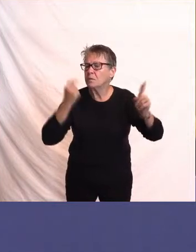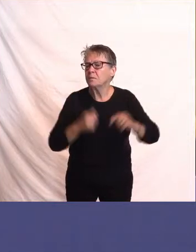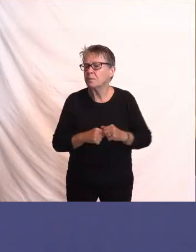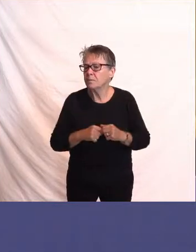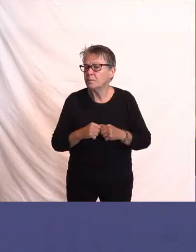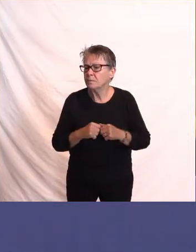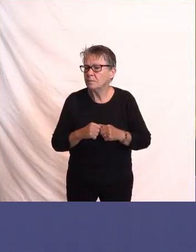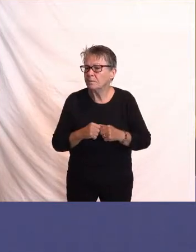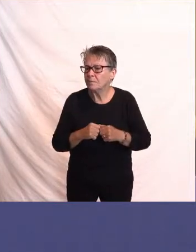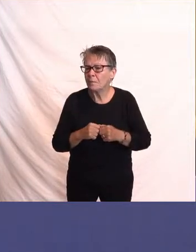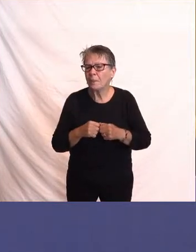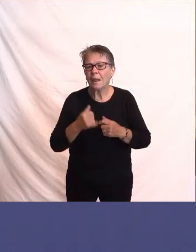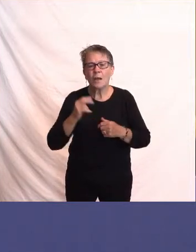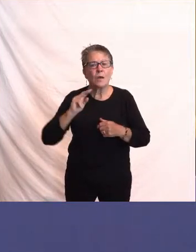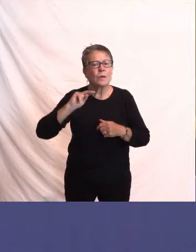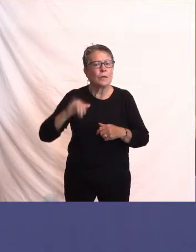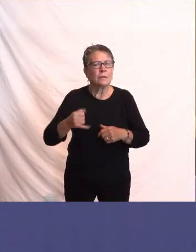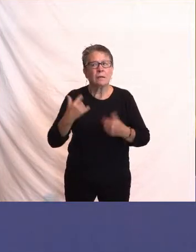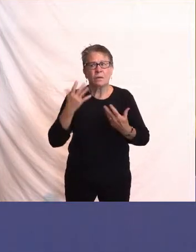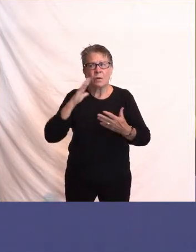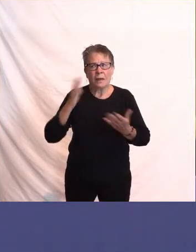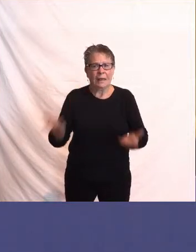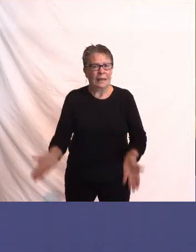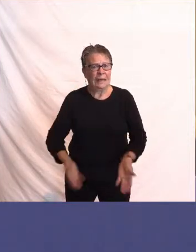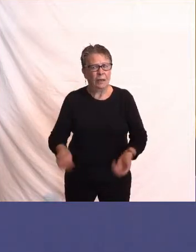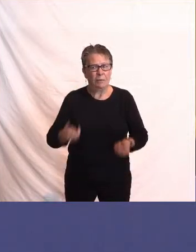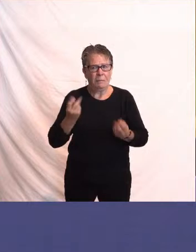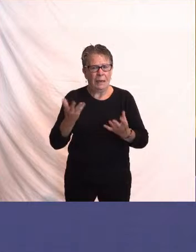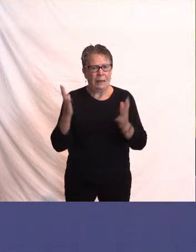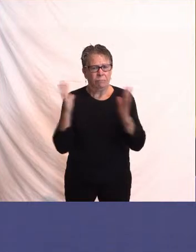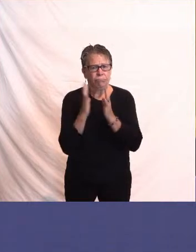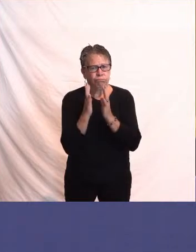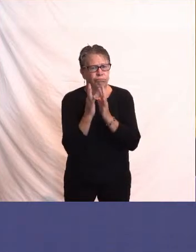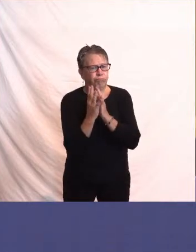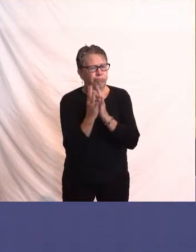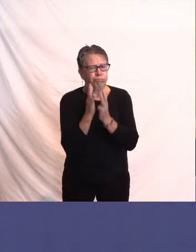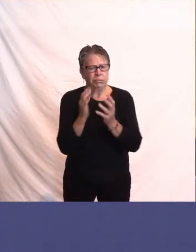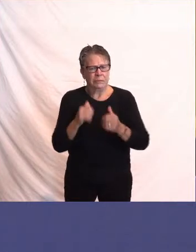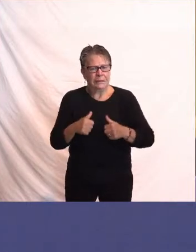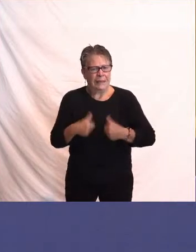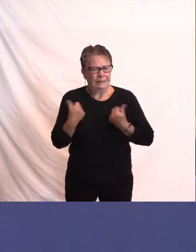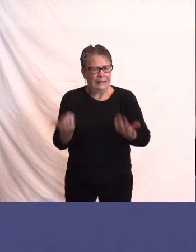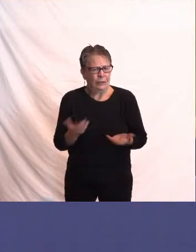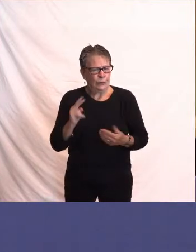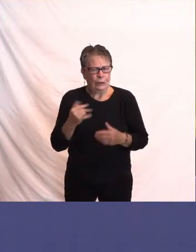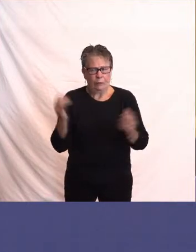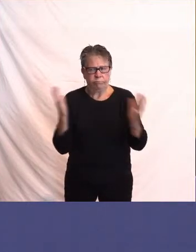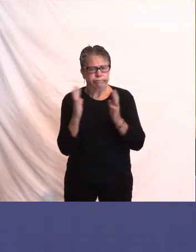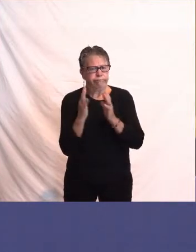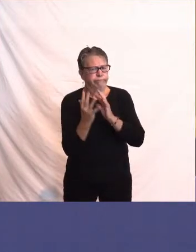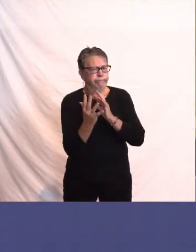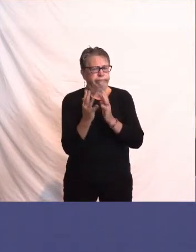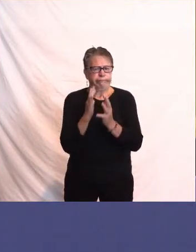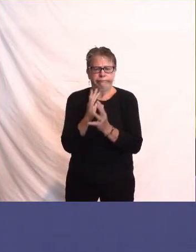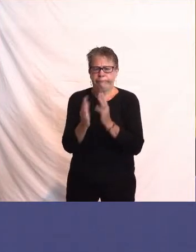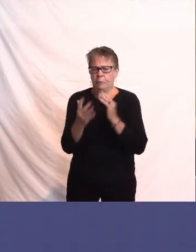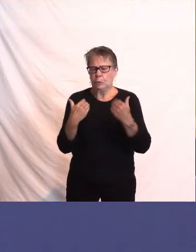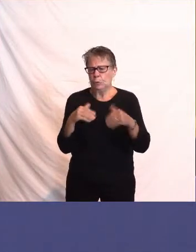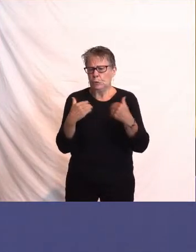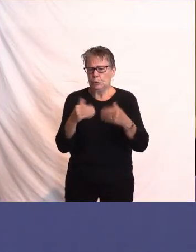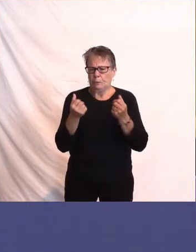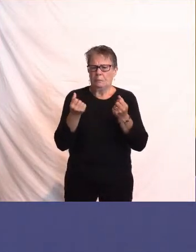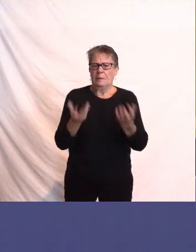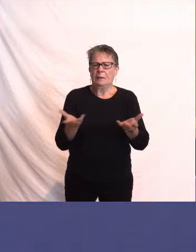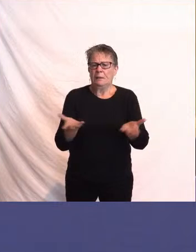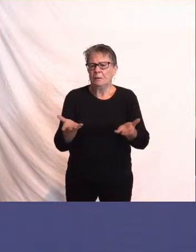and our share of legacy assets, but so much of the human infrastructure elements are programs that we're